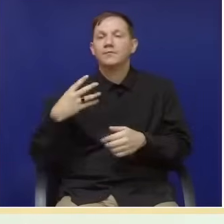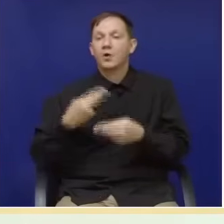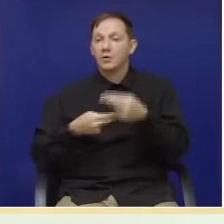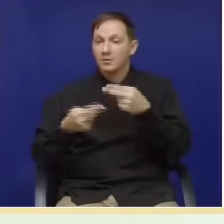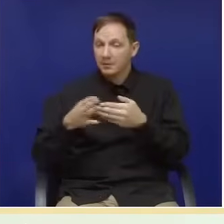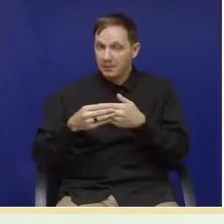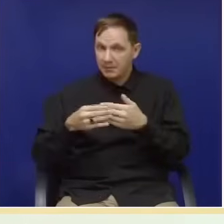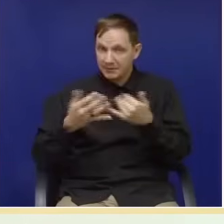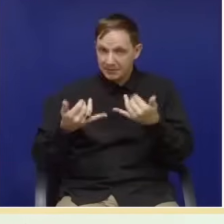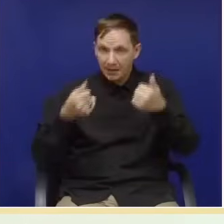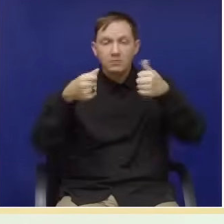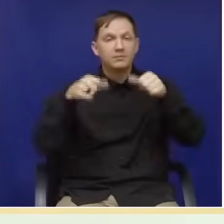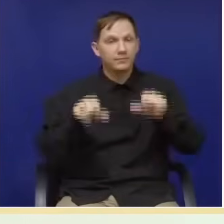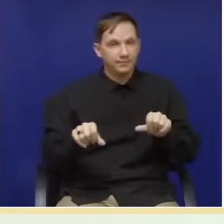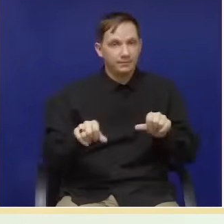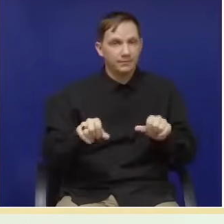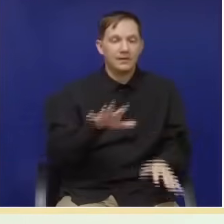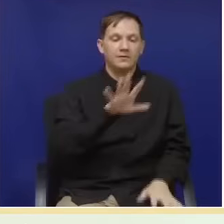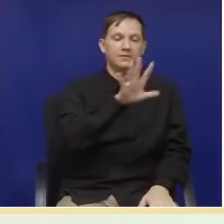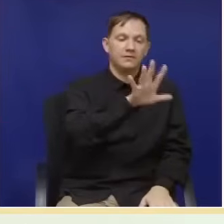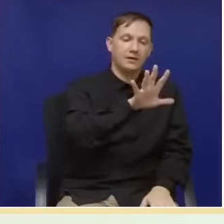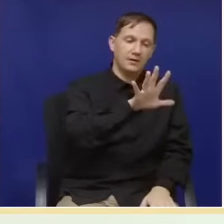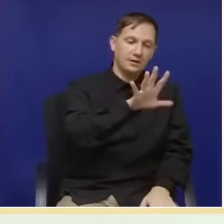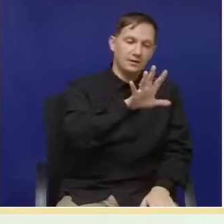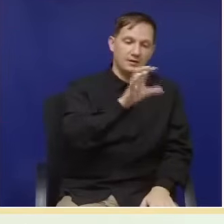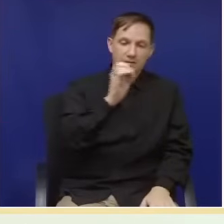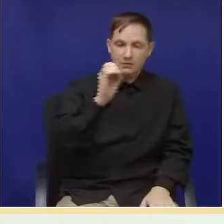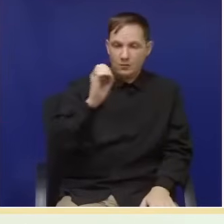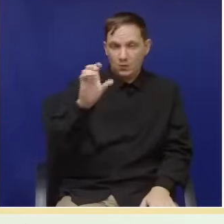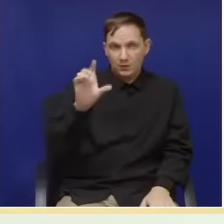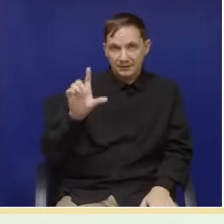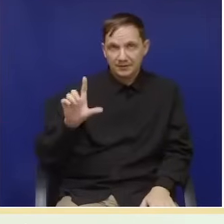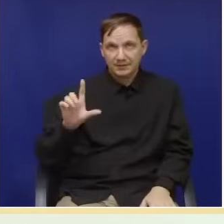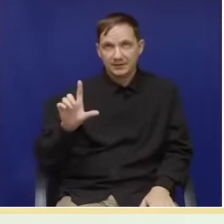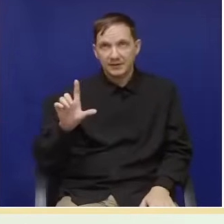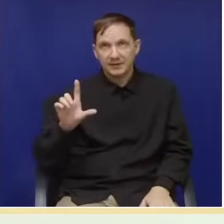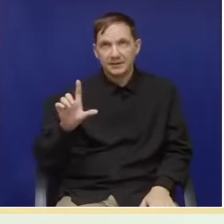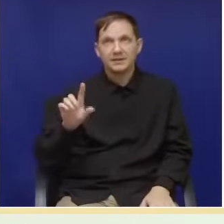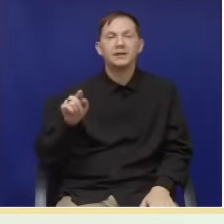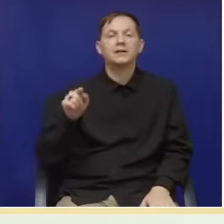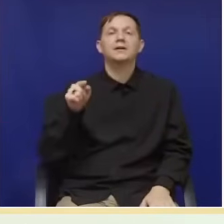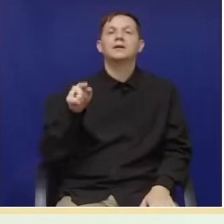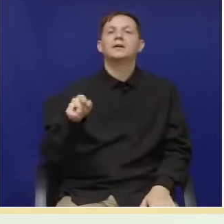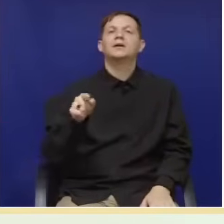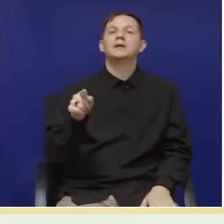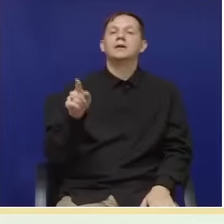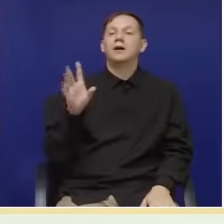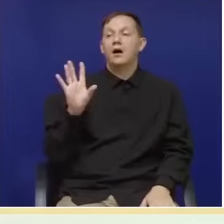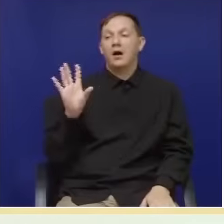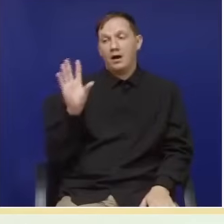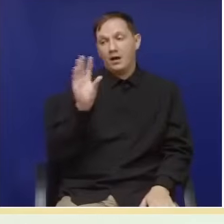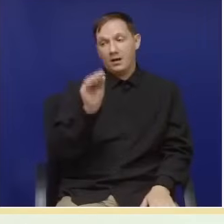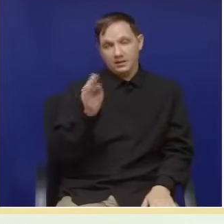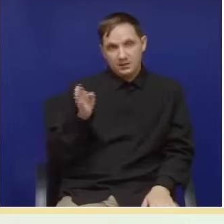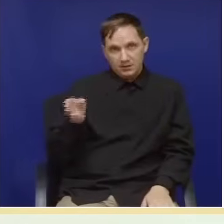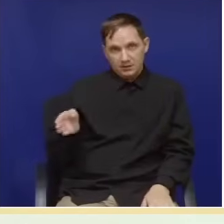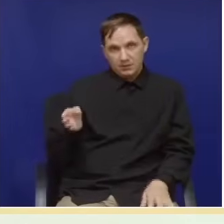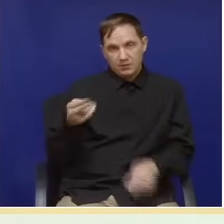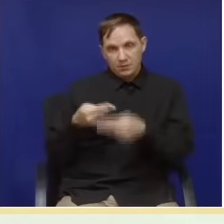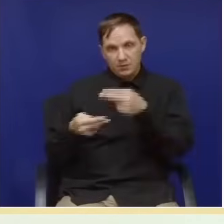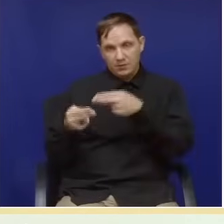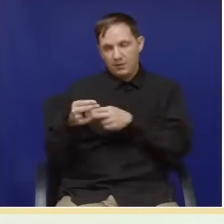now move to question number 507, which has been asked by the Honorable N.E.